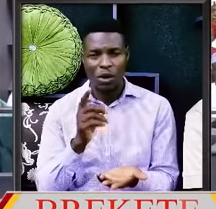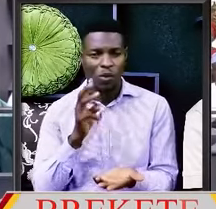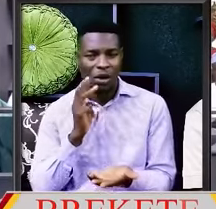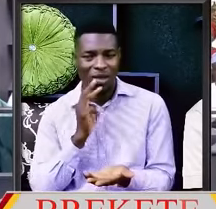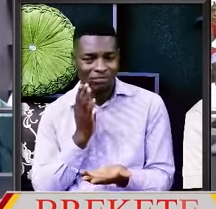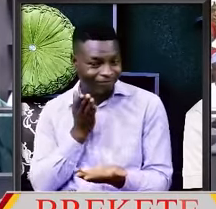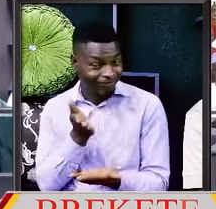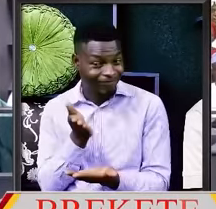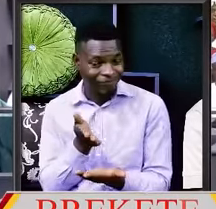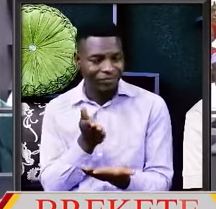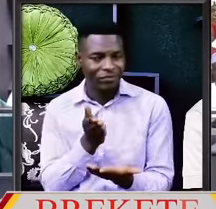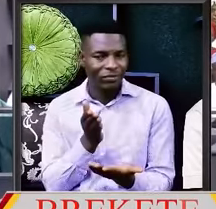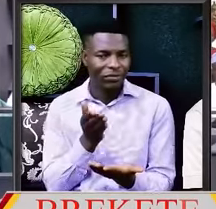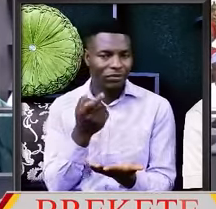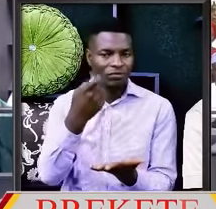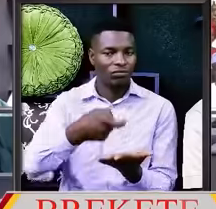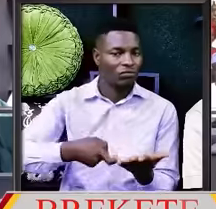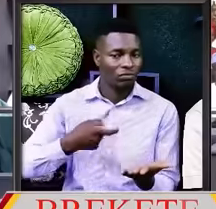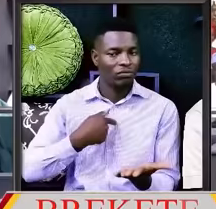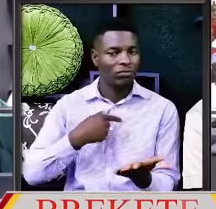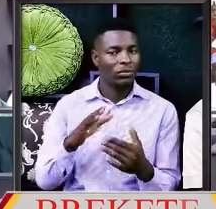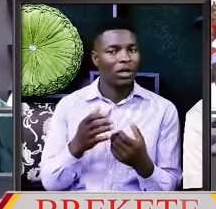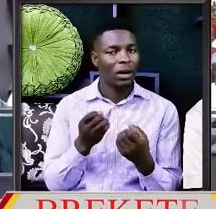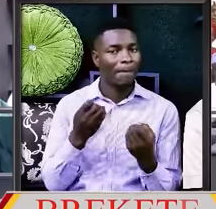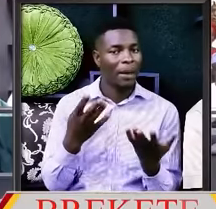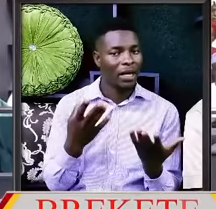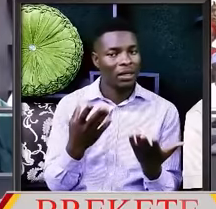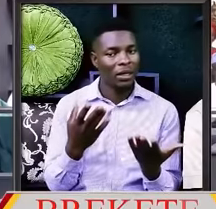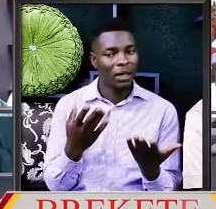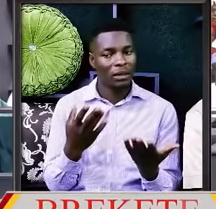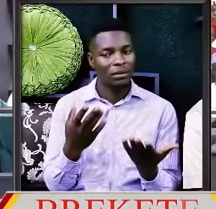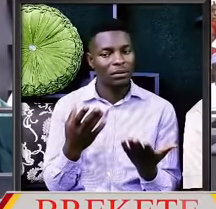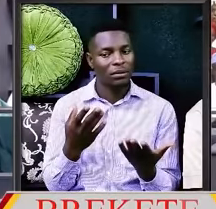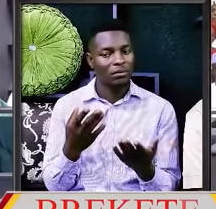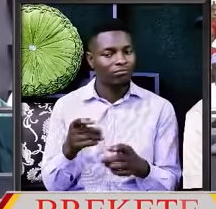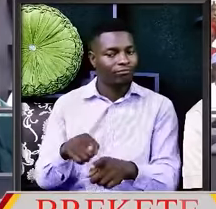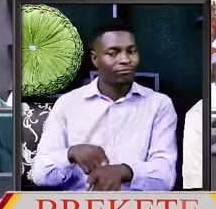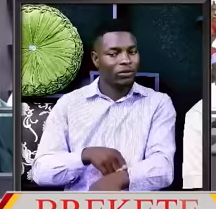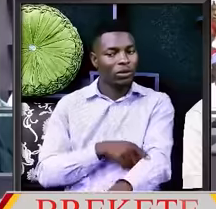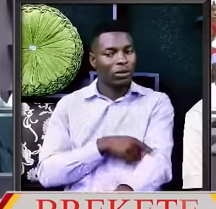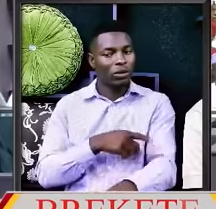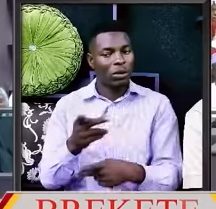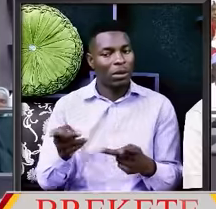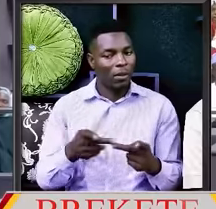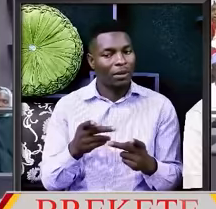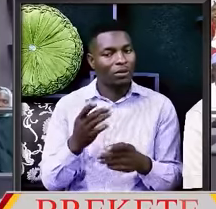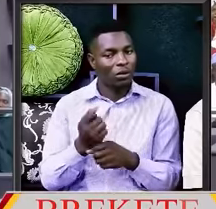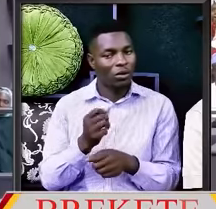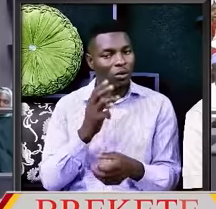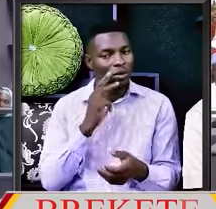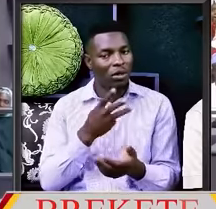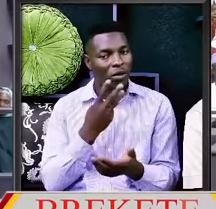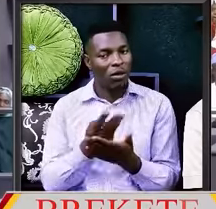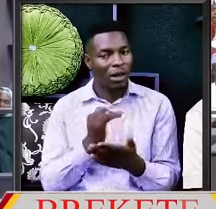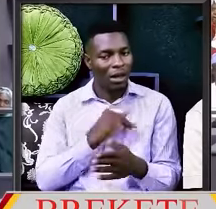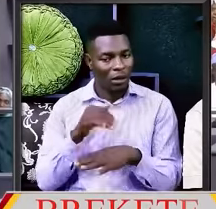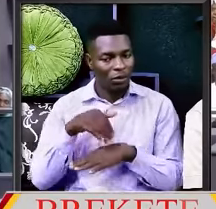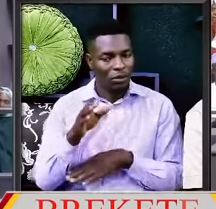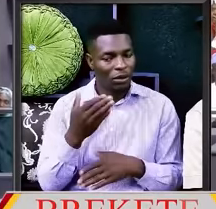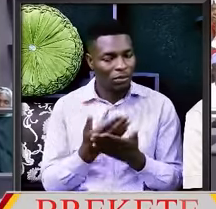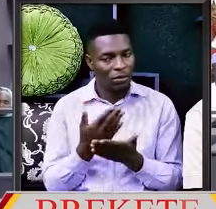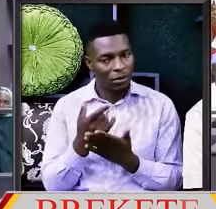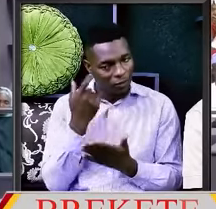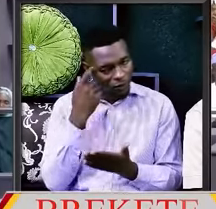and they charge me how many meters they go get water where, I go send the money to them, they go